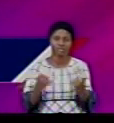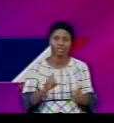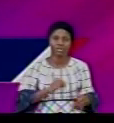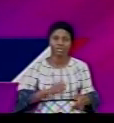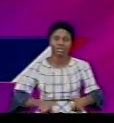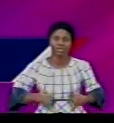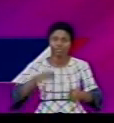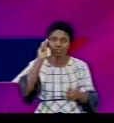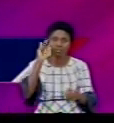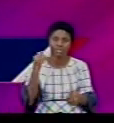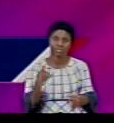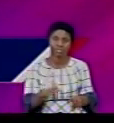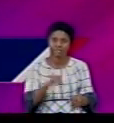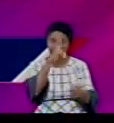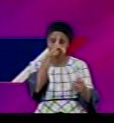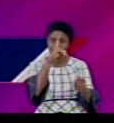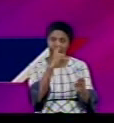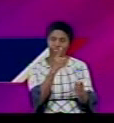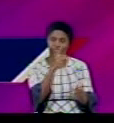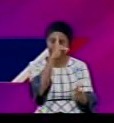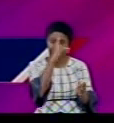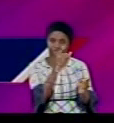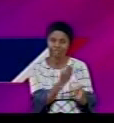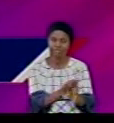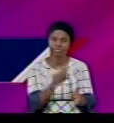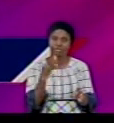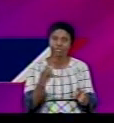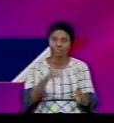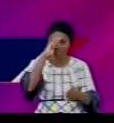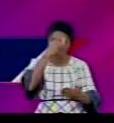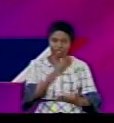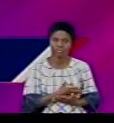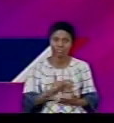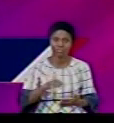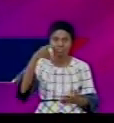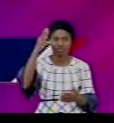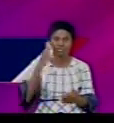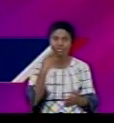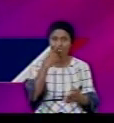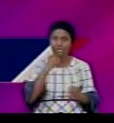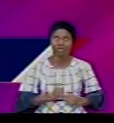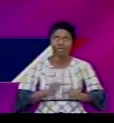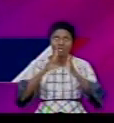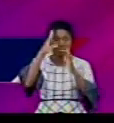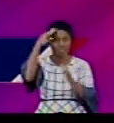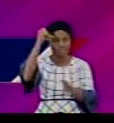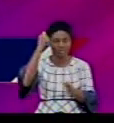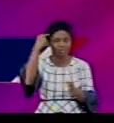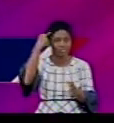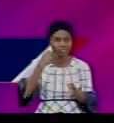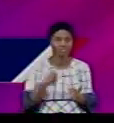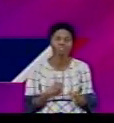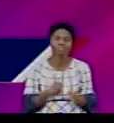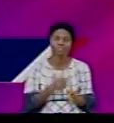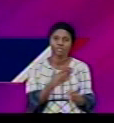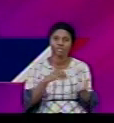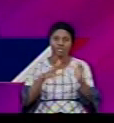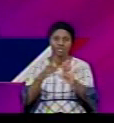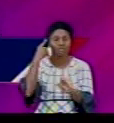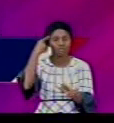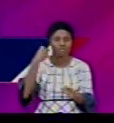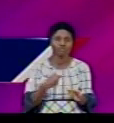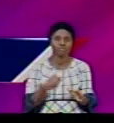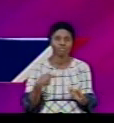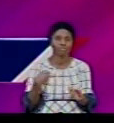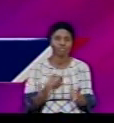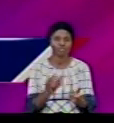gave himself for me and died for me. We're going to pray. What made Paul the apostle what he was the faith of